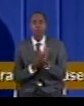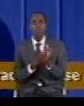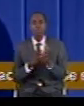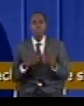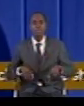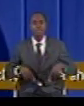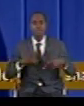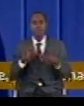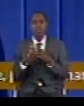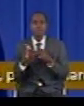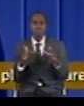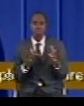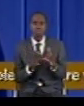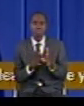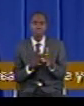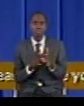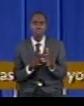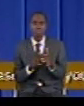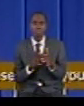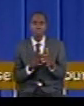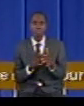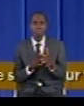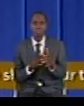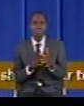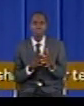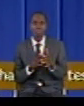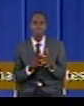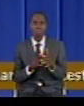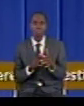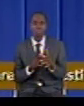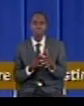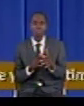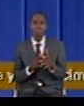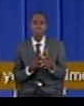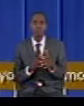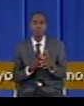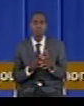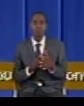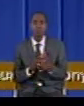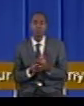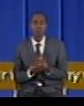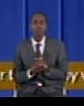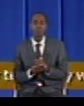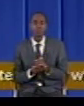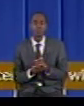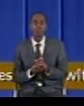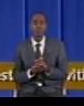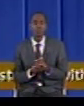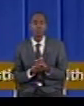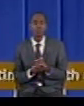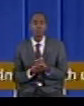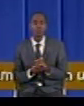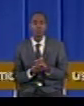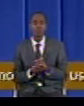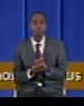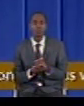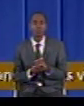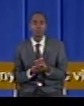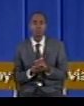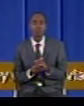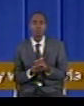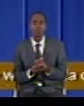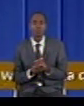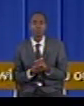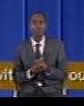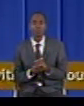Jesus. My name is P. Stephen. I'm from DCLF group, Jalingo, Taraba State, Nigeria.